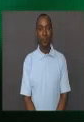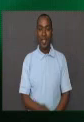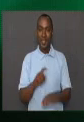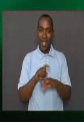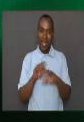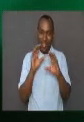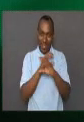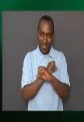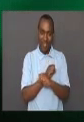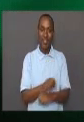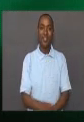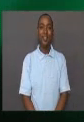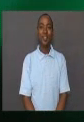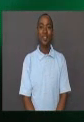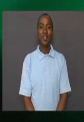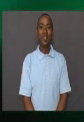Time's up.